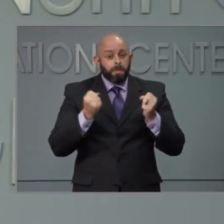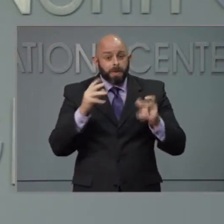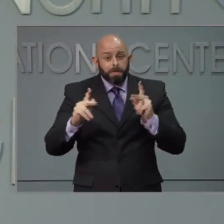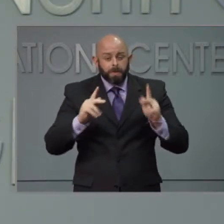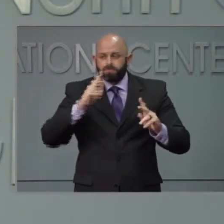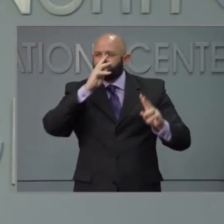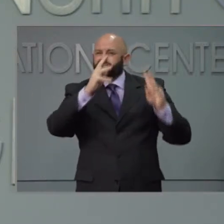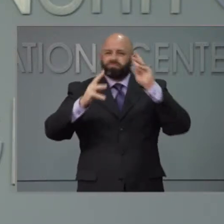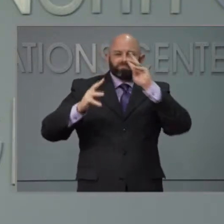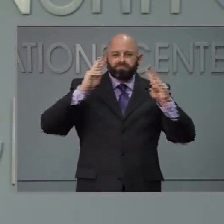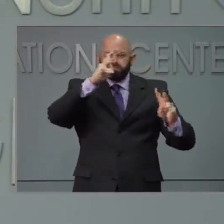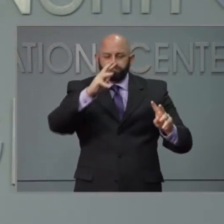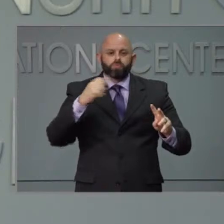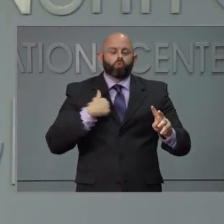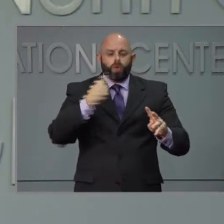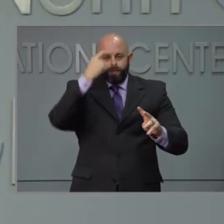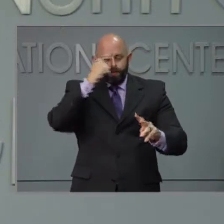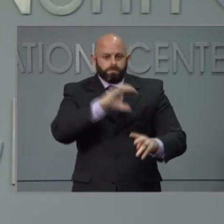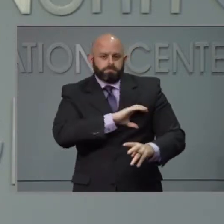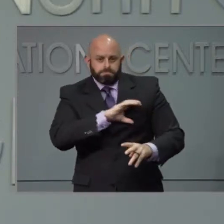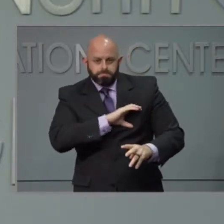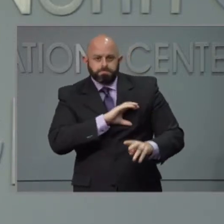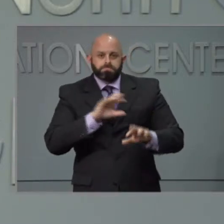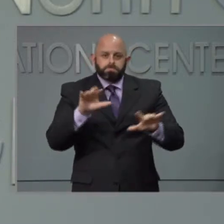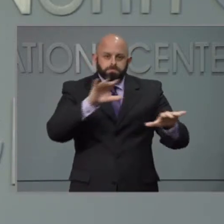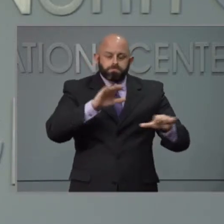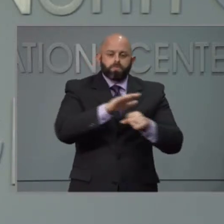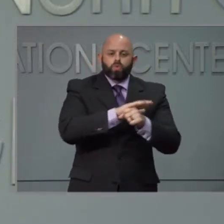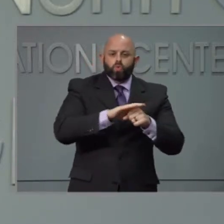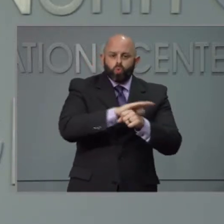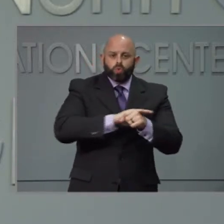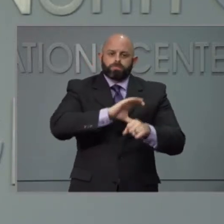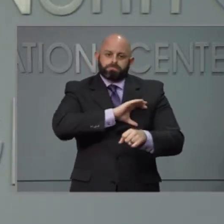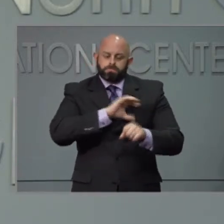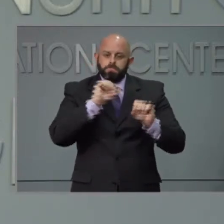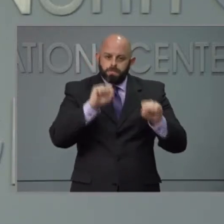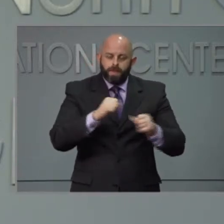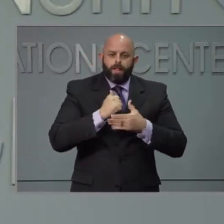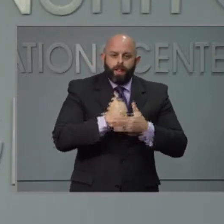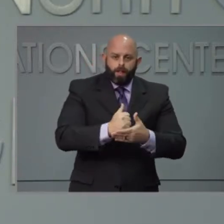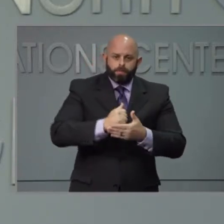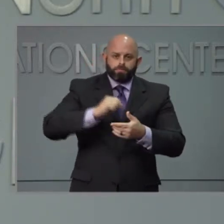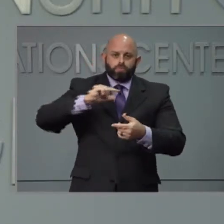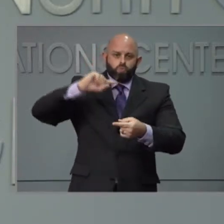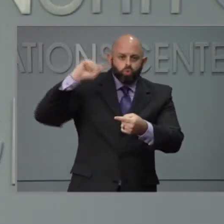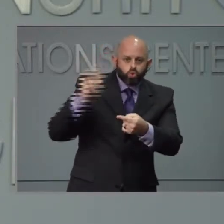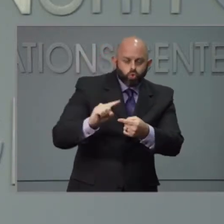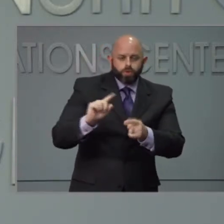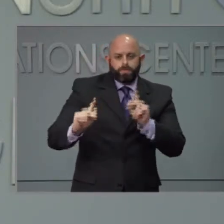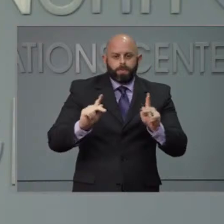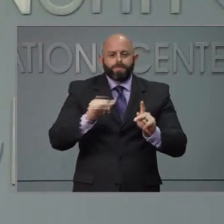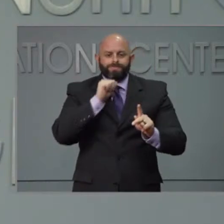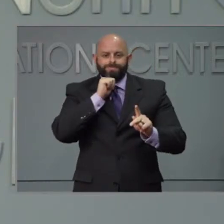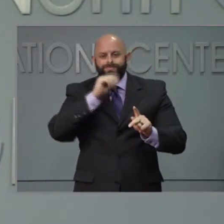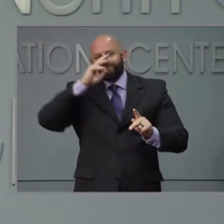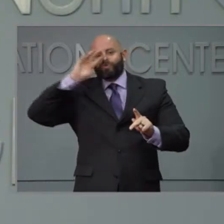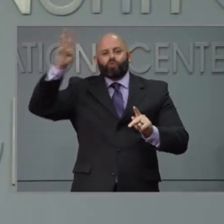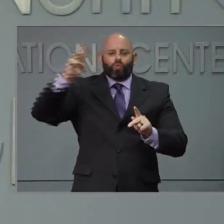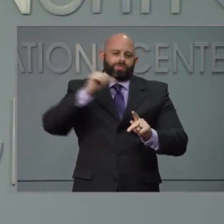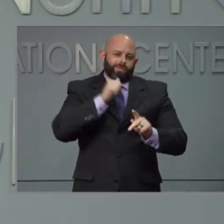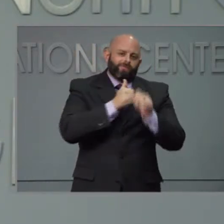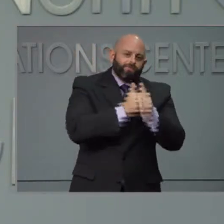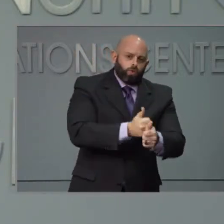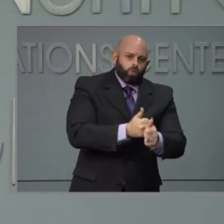we believe that enforcement will help us to slow the trends. Third, we're